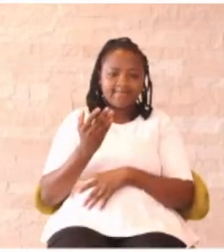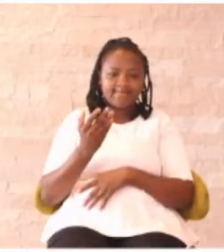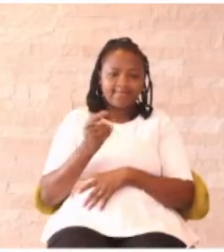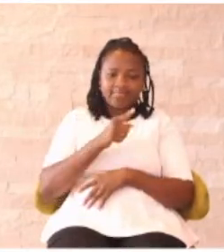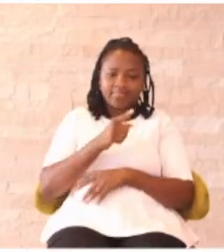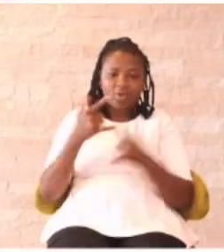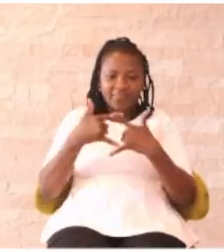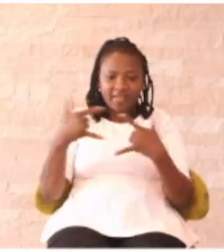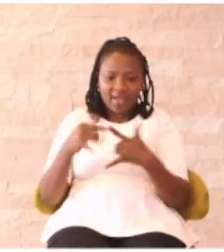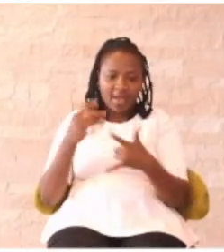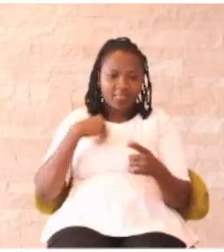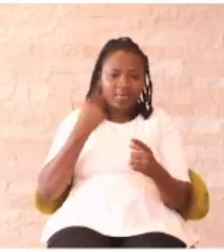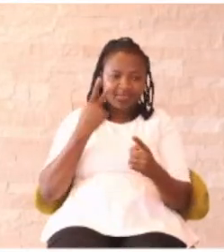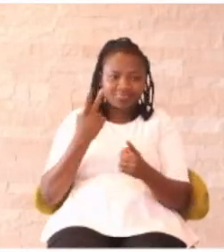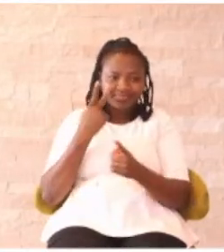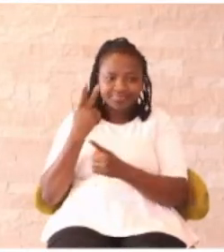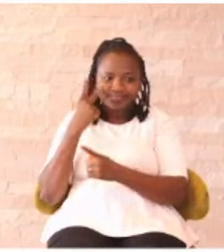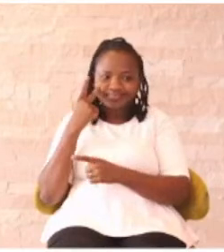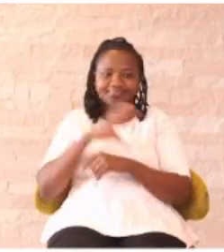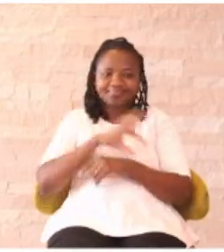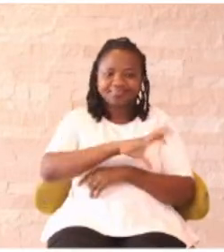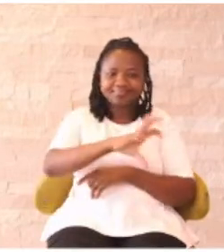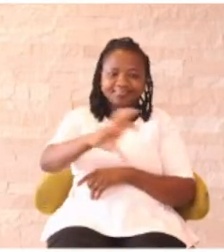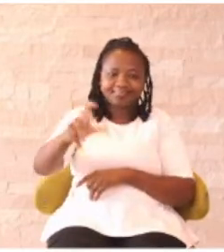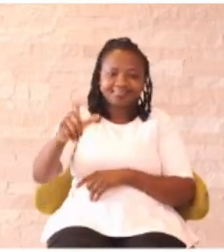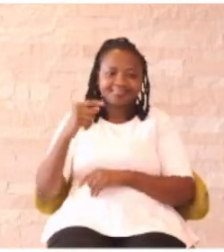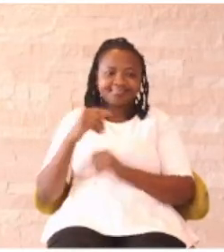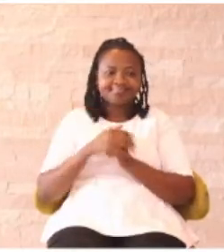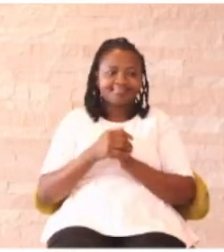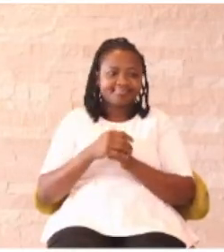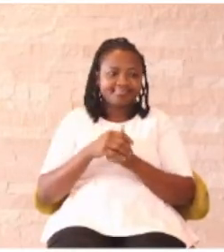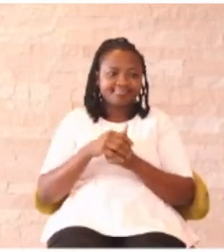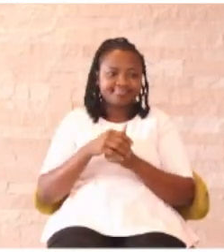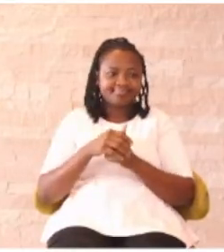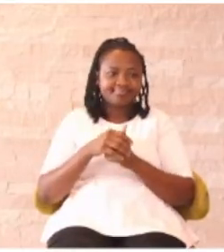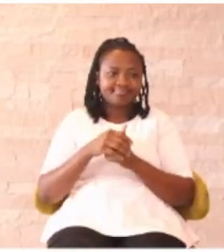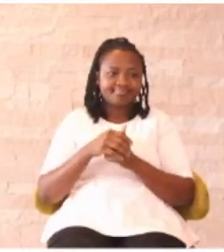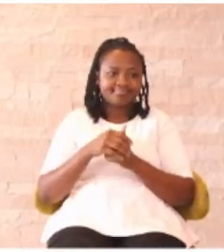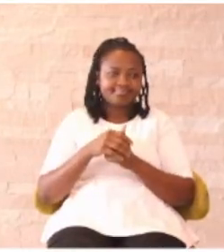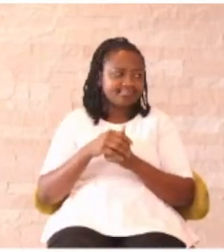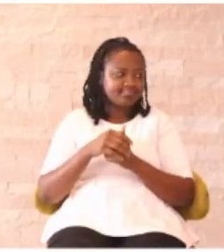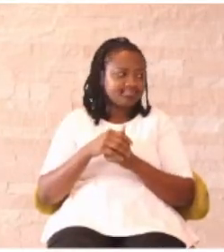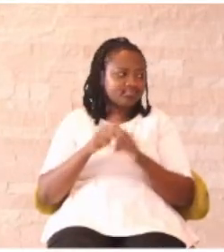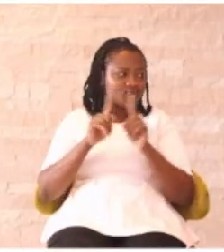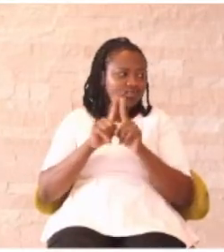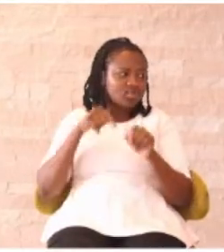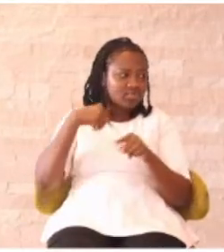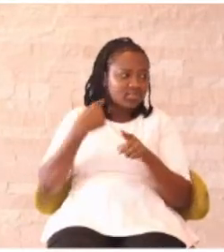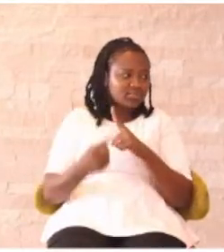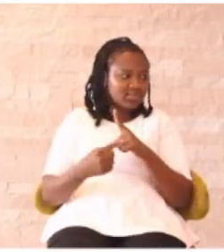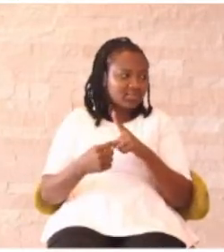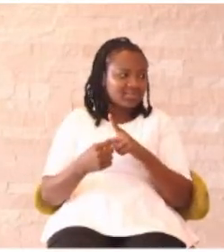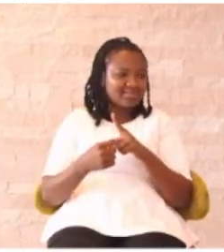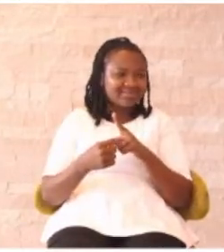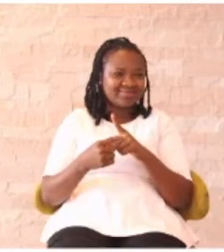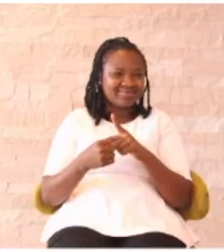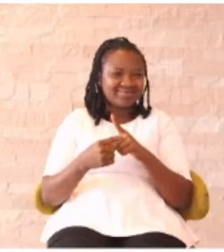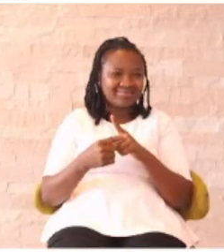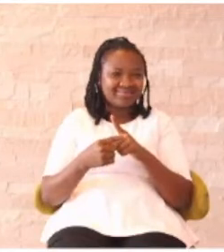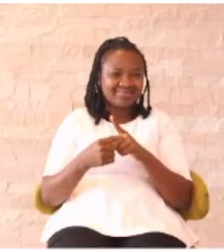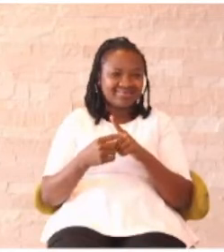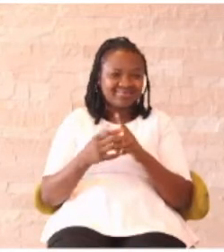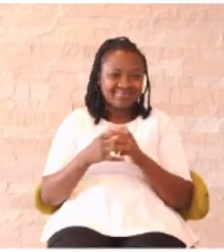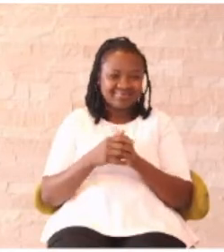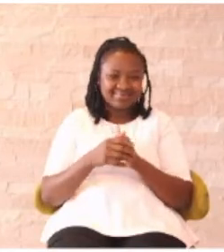gaps in these counties. On a positive note, for this year, as we move towards 16 days of activism, I'm concluding, Maureen, I can see